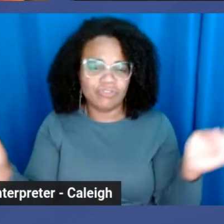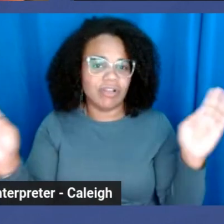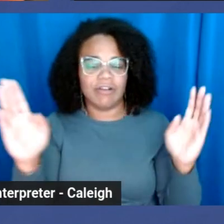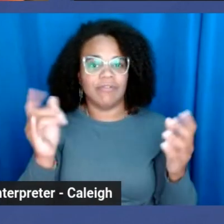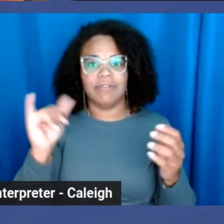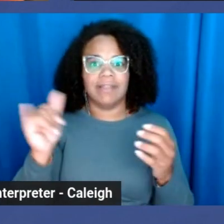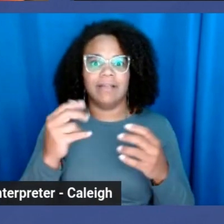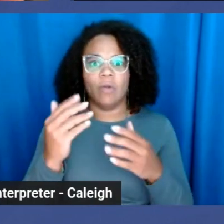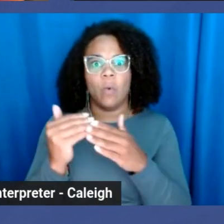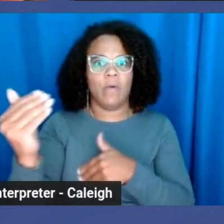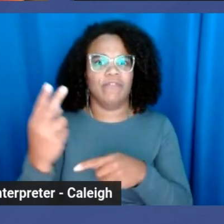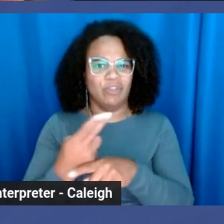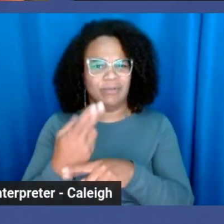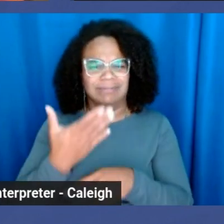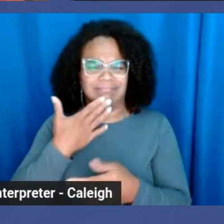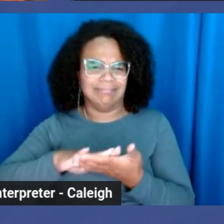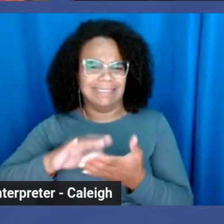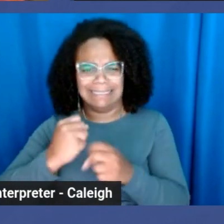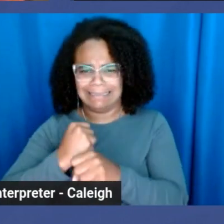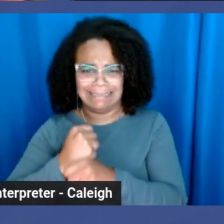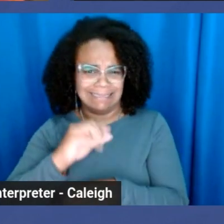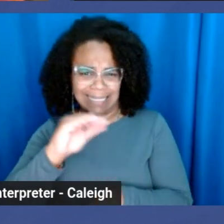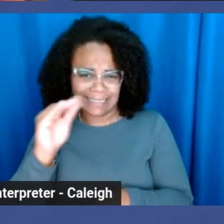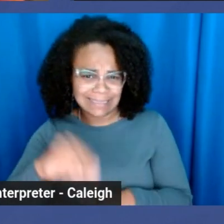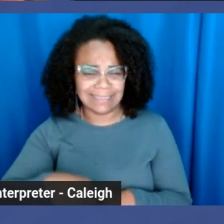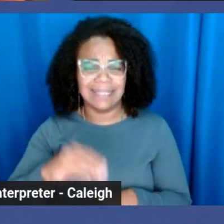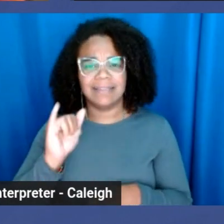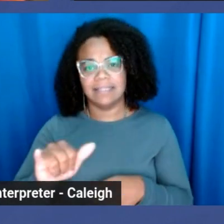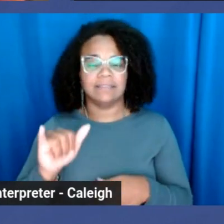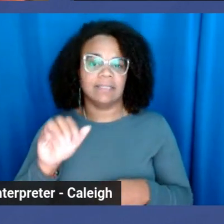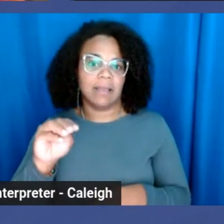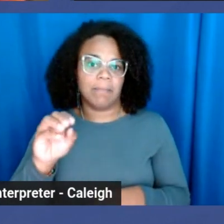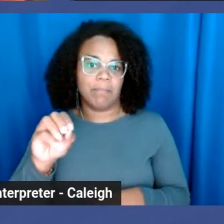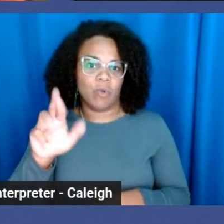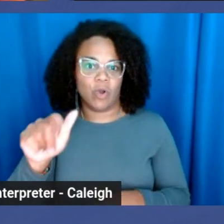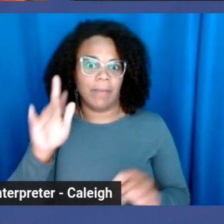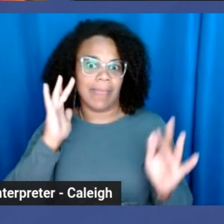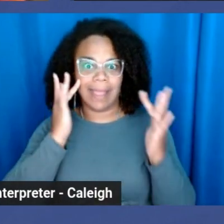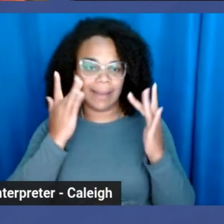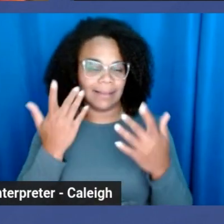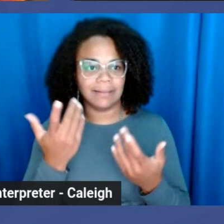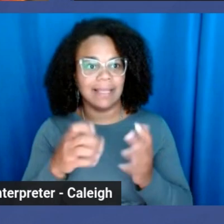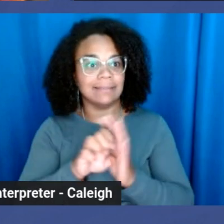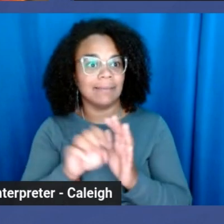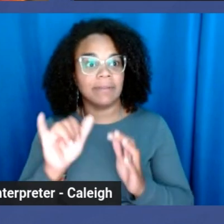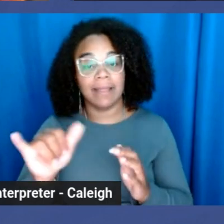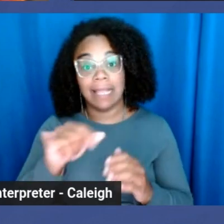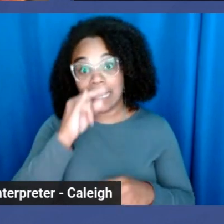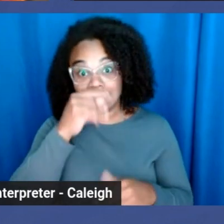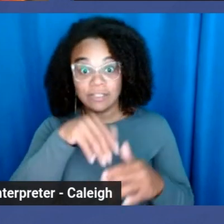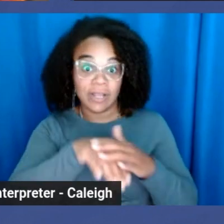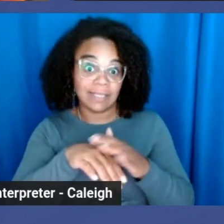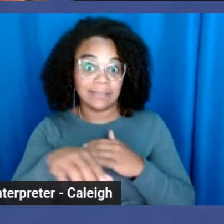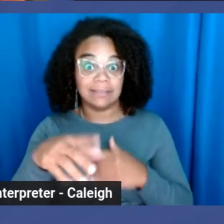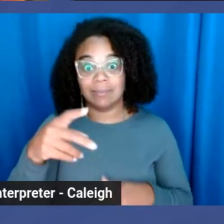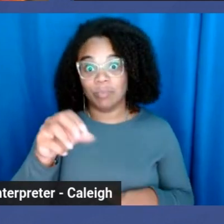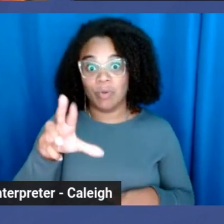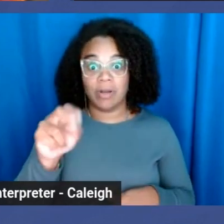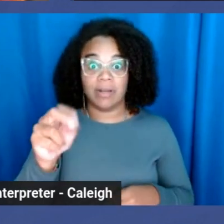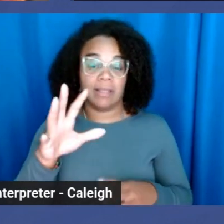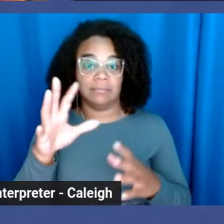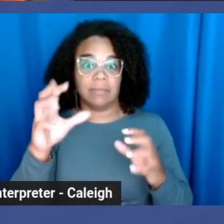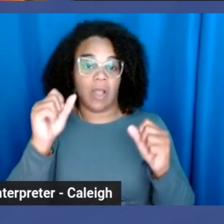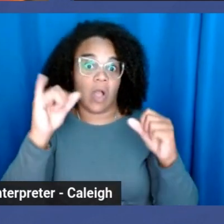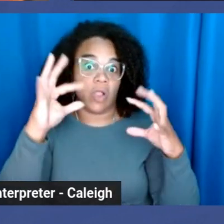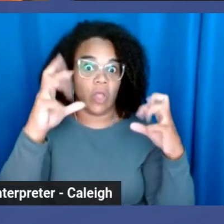statistics, and that comes from this like moral panic, right? So examples of those myths might be like, kids are accessing porn at alarming rates, right? We hear